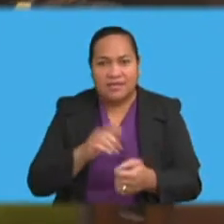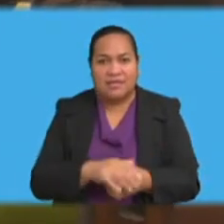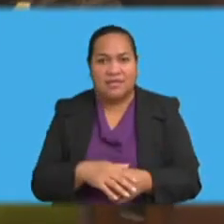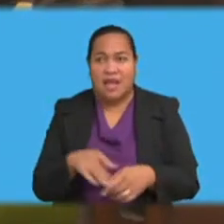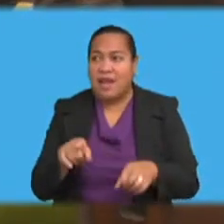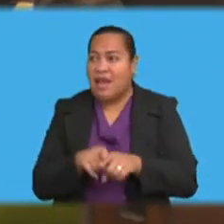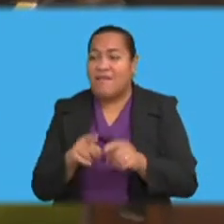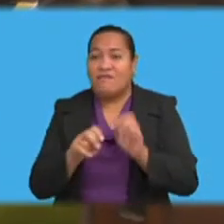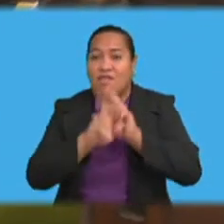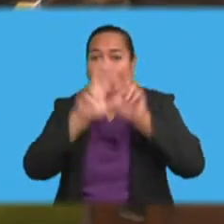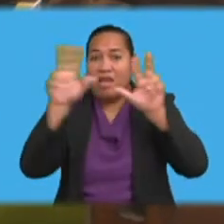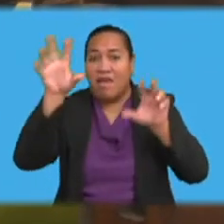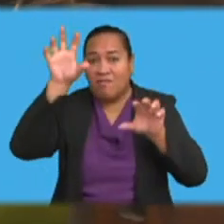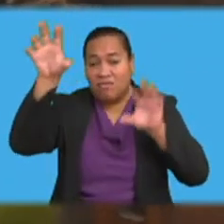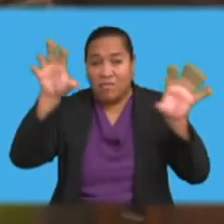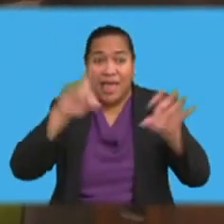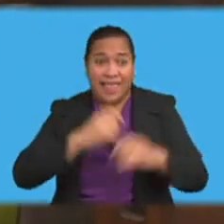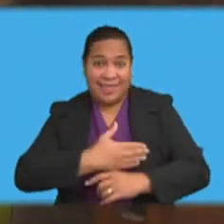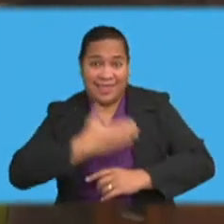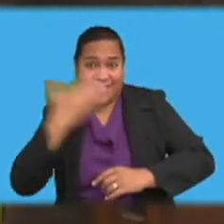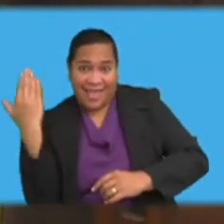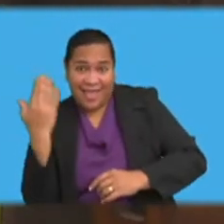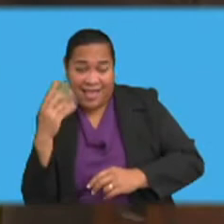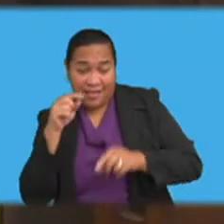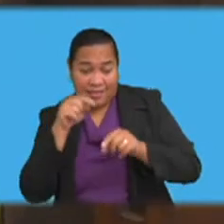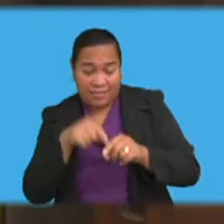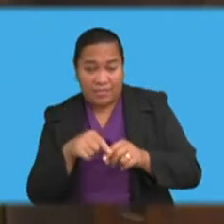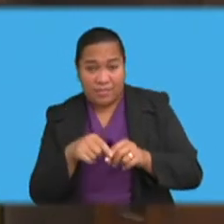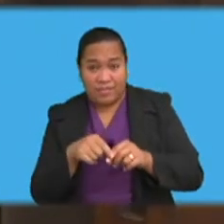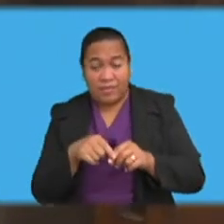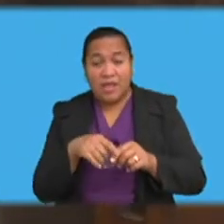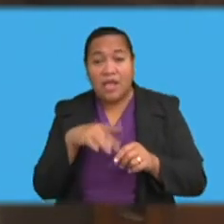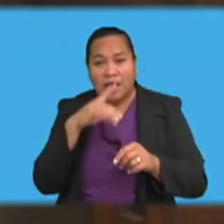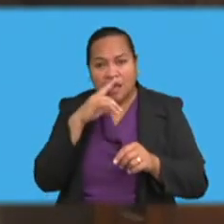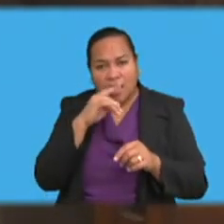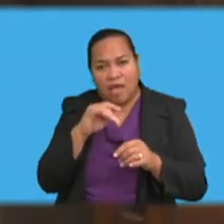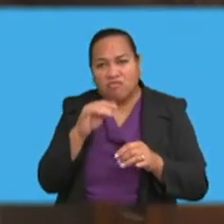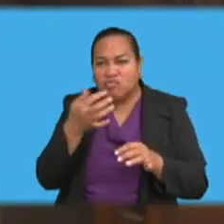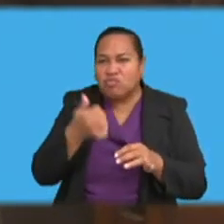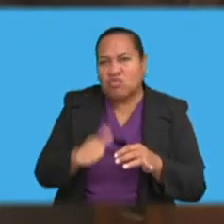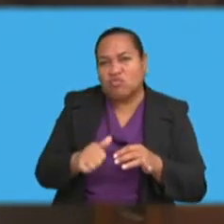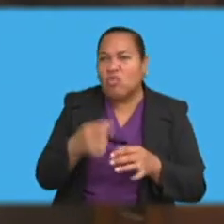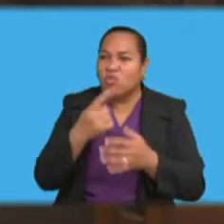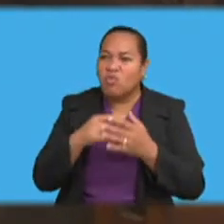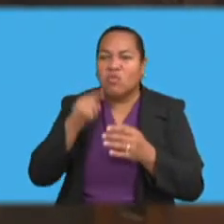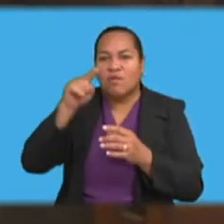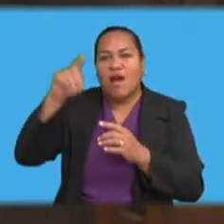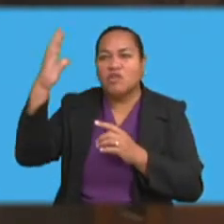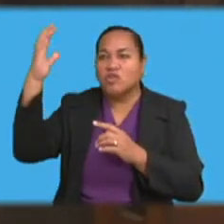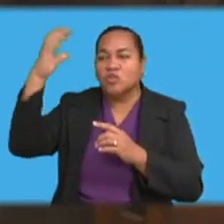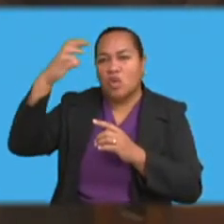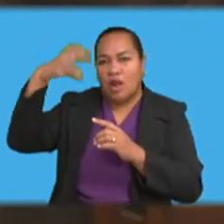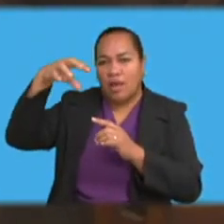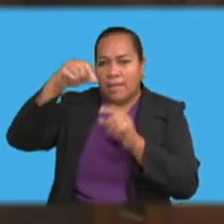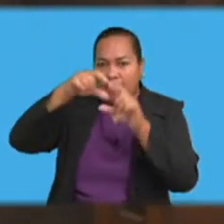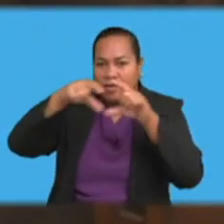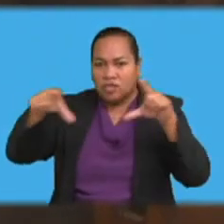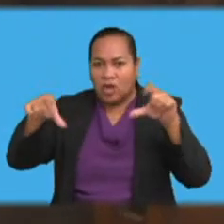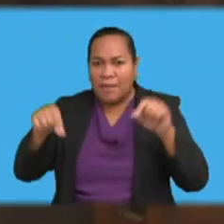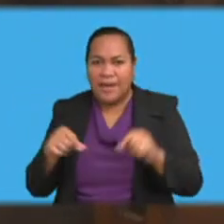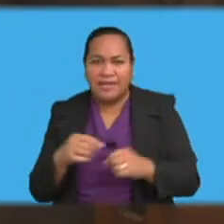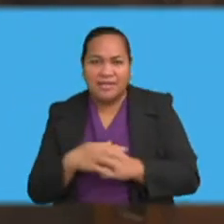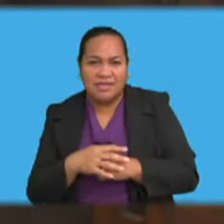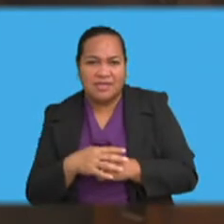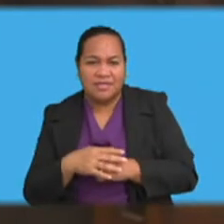site revealed that during the day, the entire site could be run just through the use of the solar panels, and the site only resorted to